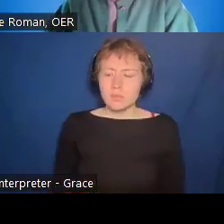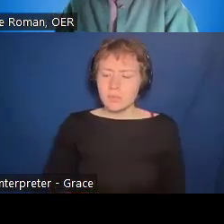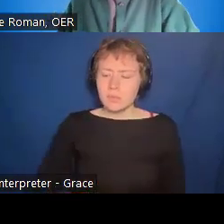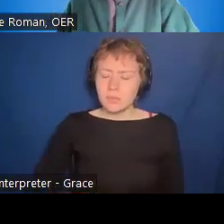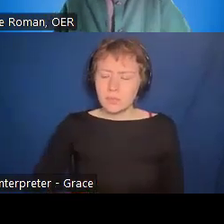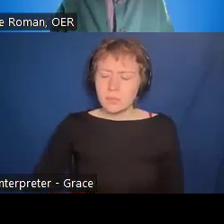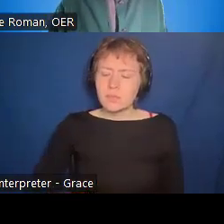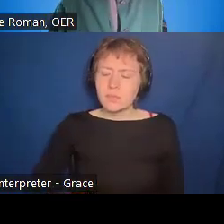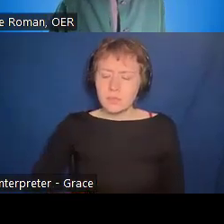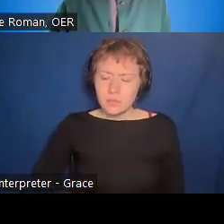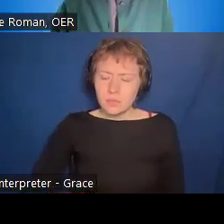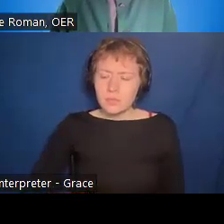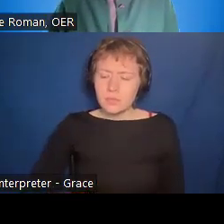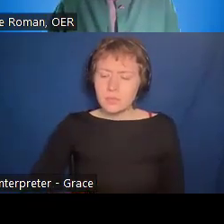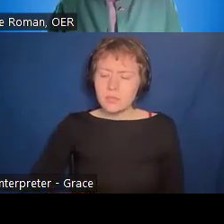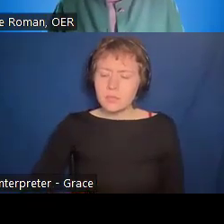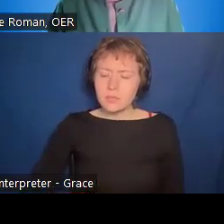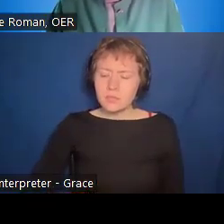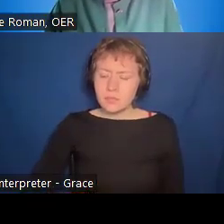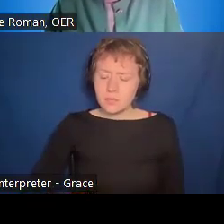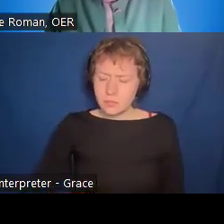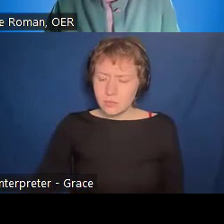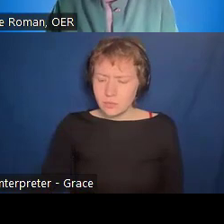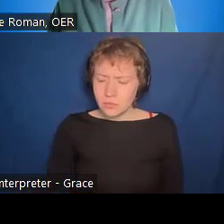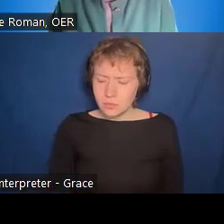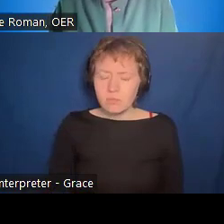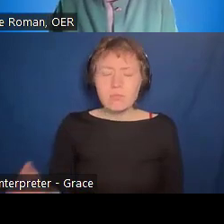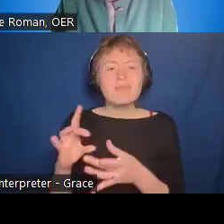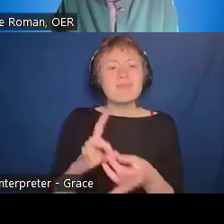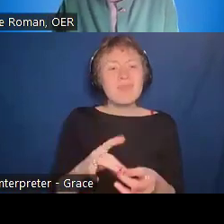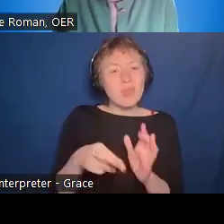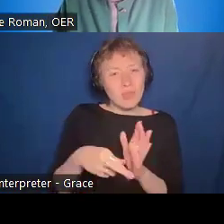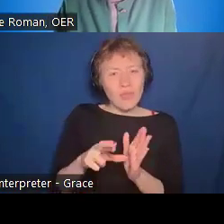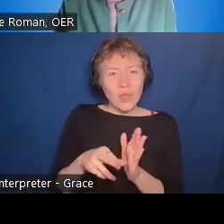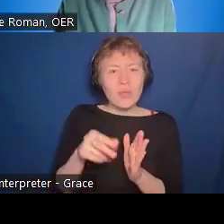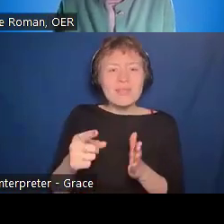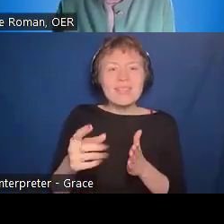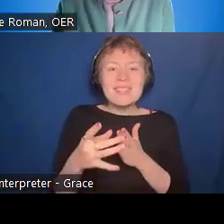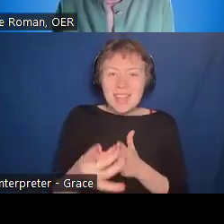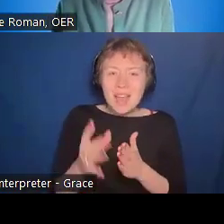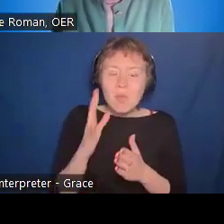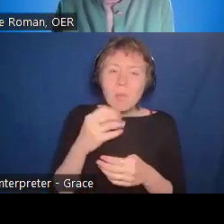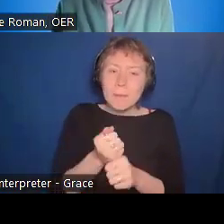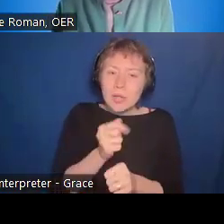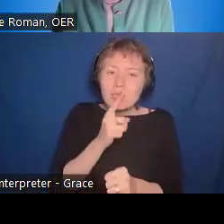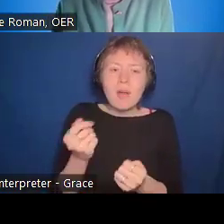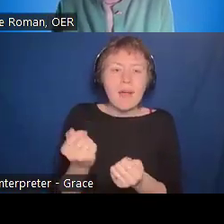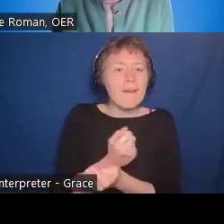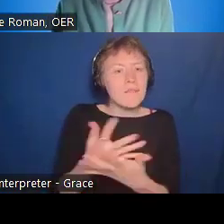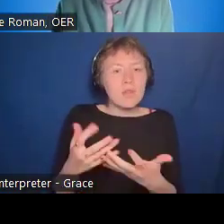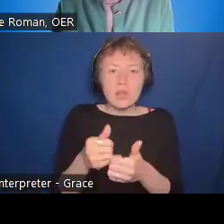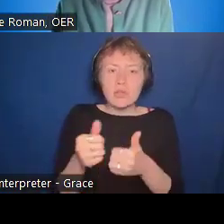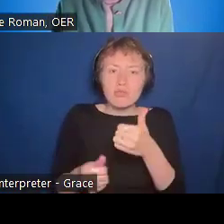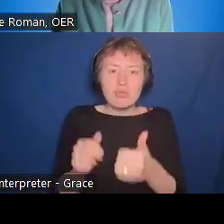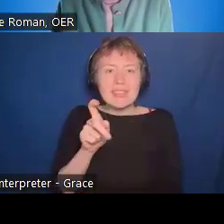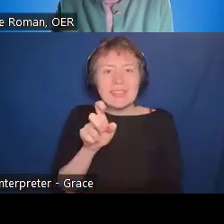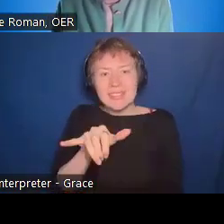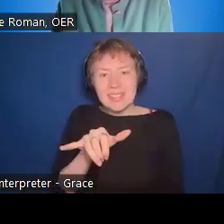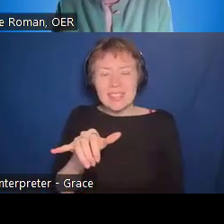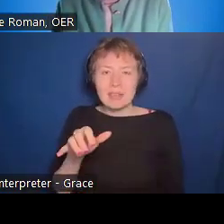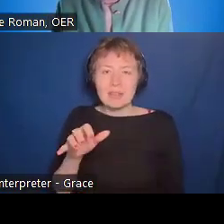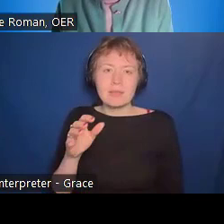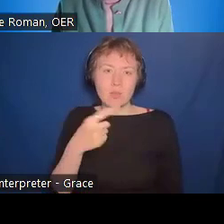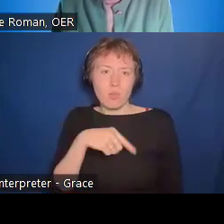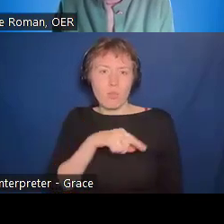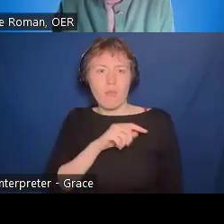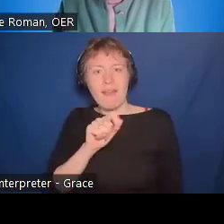In terms of the review, the guide is going to basically make sure that everything under key attributes, the